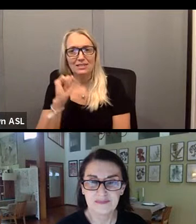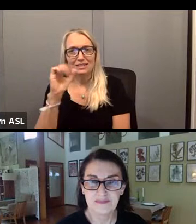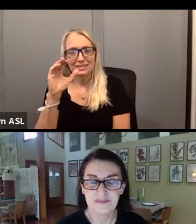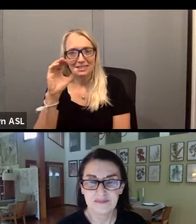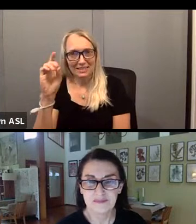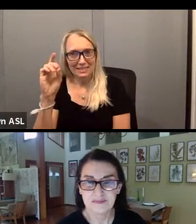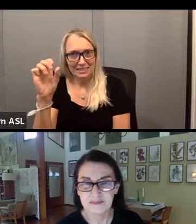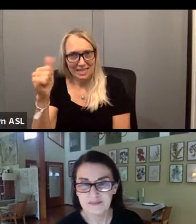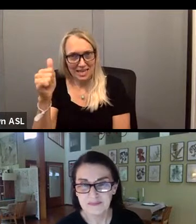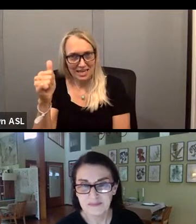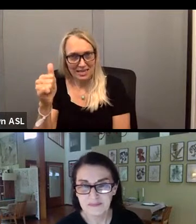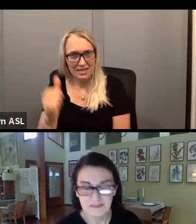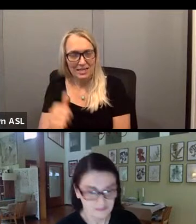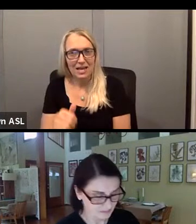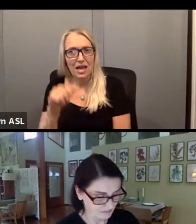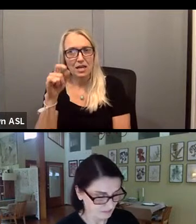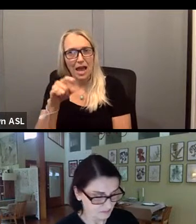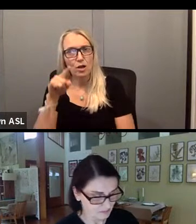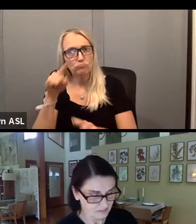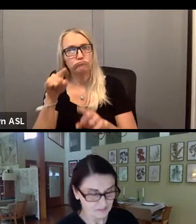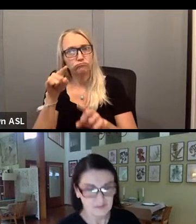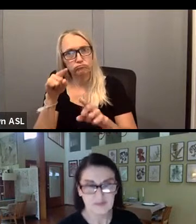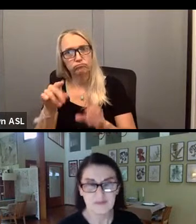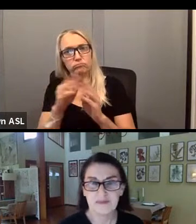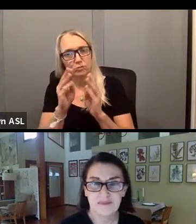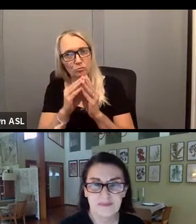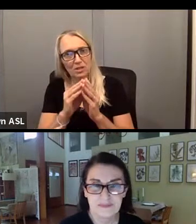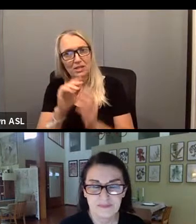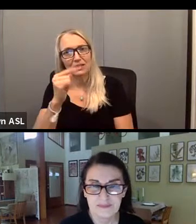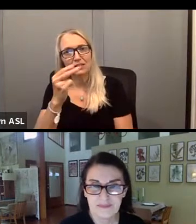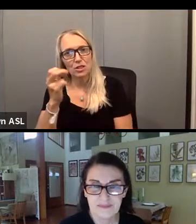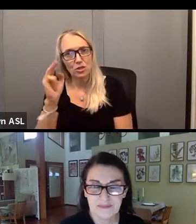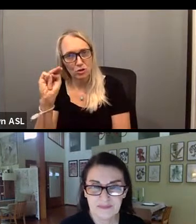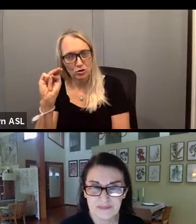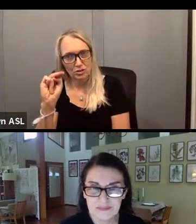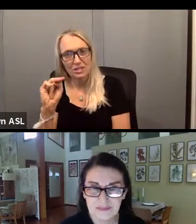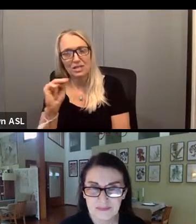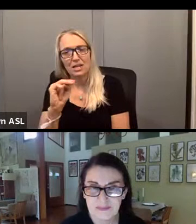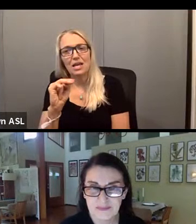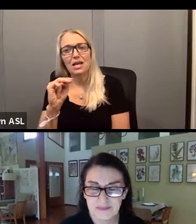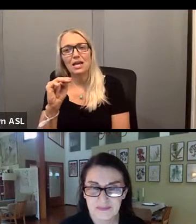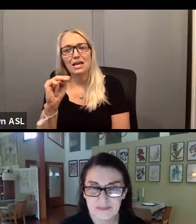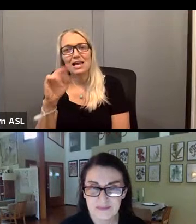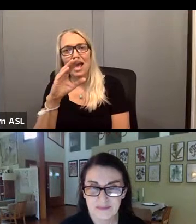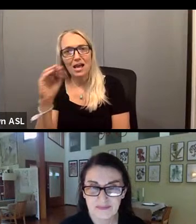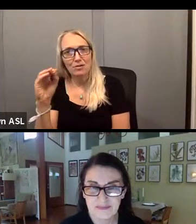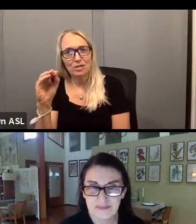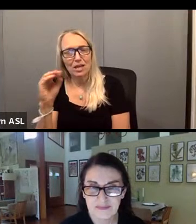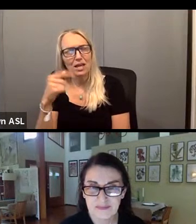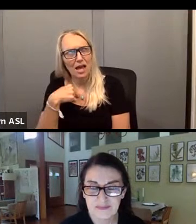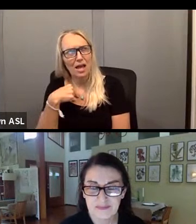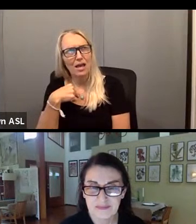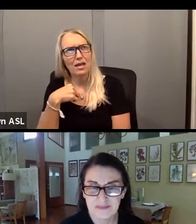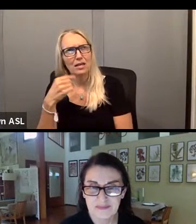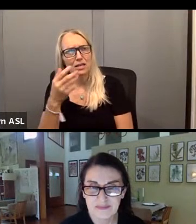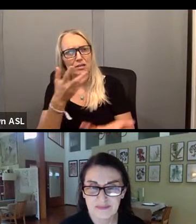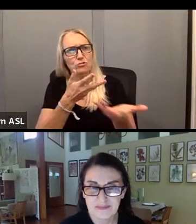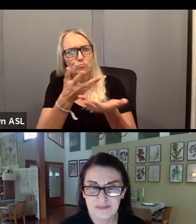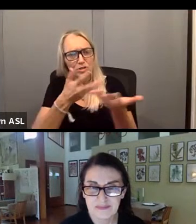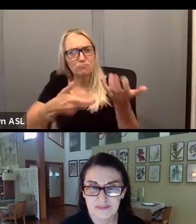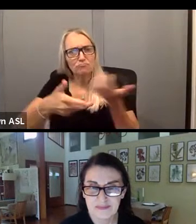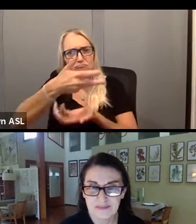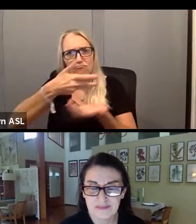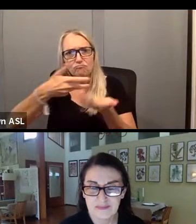CD10, where we're going to meetings in Thurston County, we get to engage with all the different